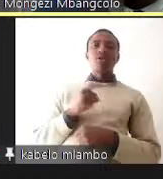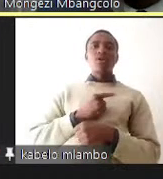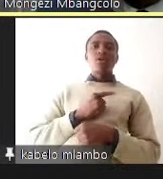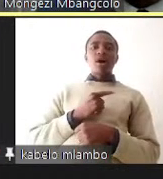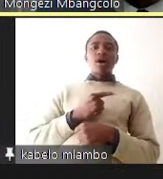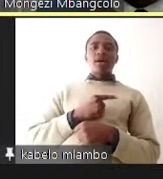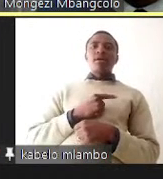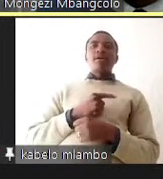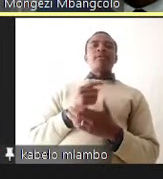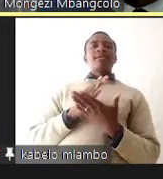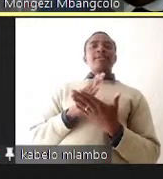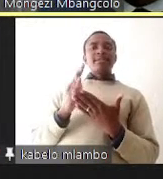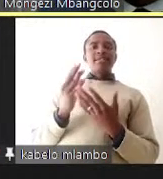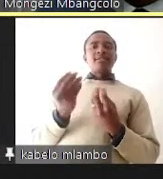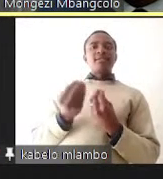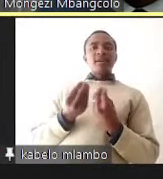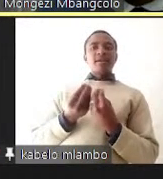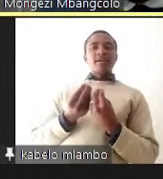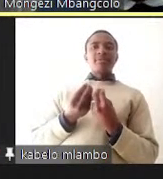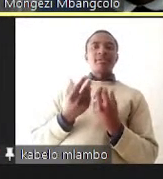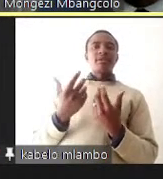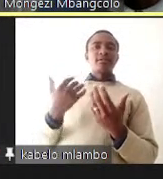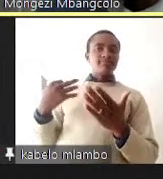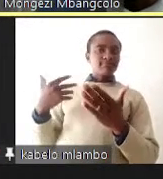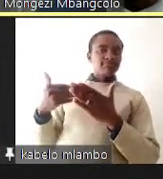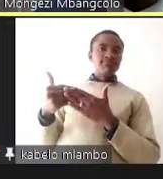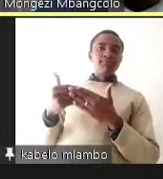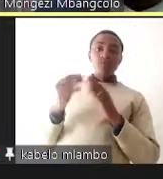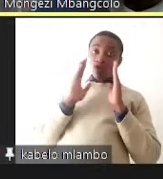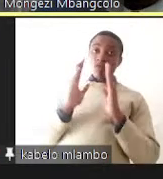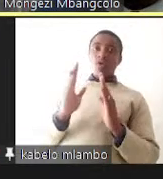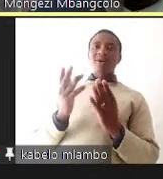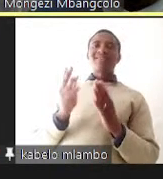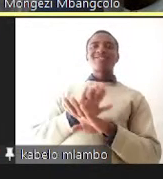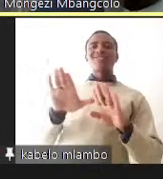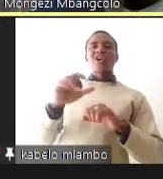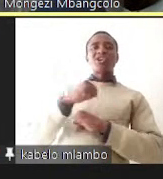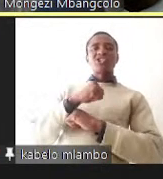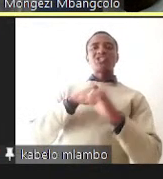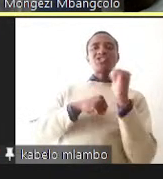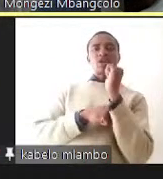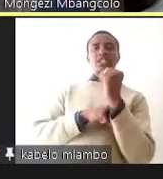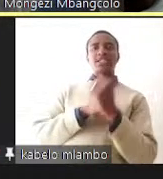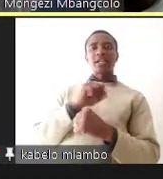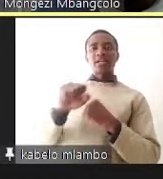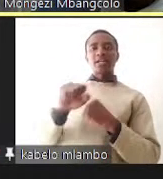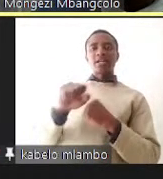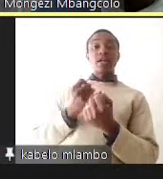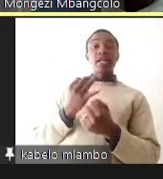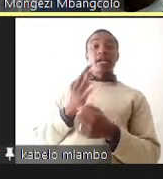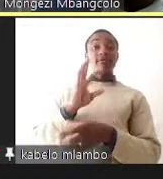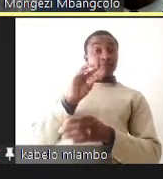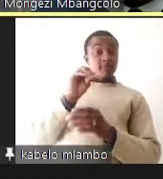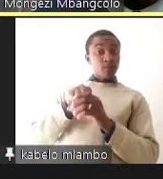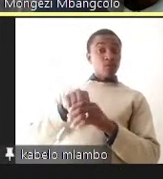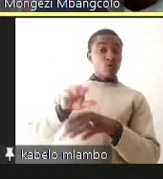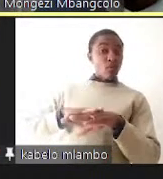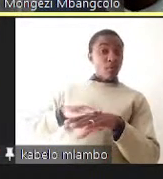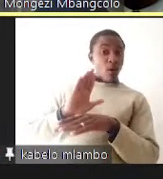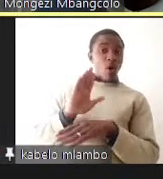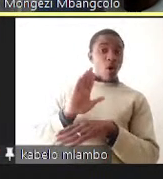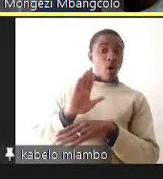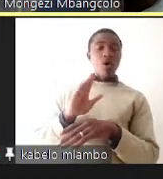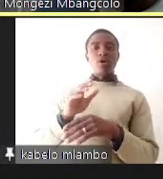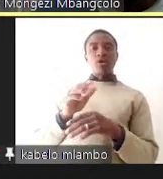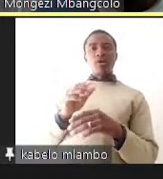has not been there in the past, maybe not structured in terms of the support. So if you were to tap into that more and ensure that you structure it,